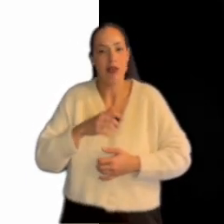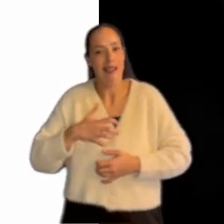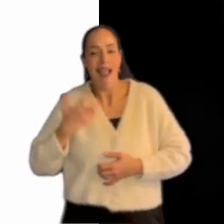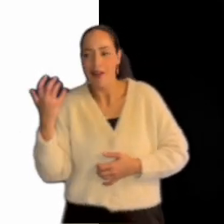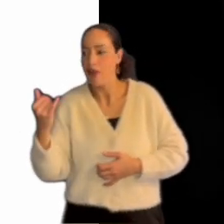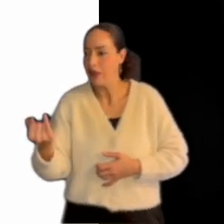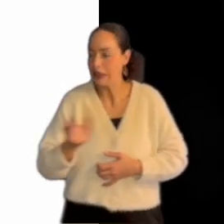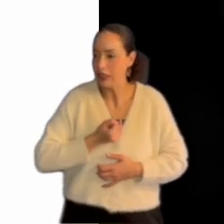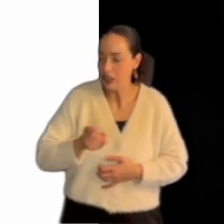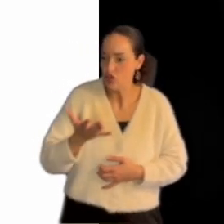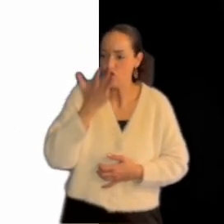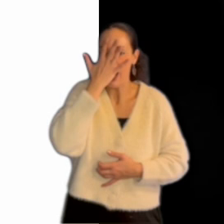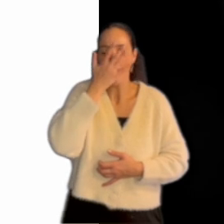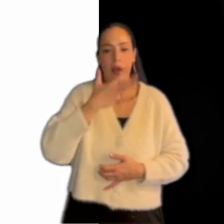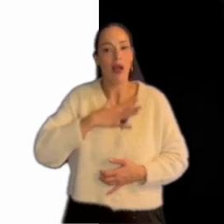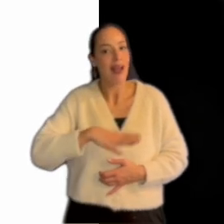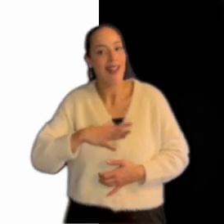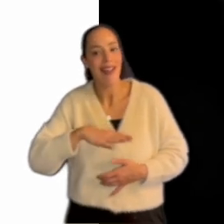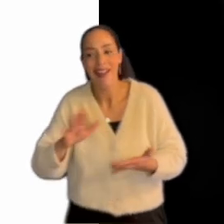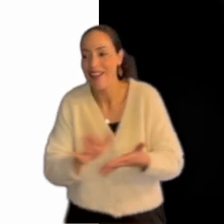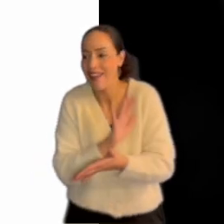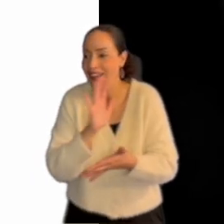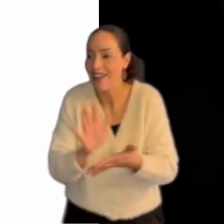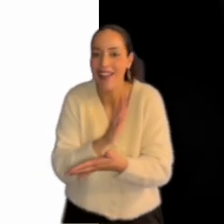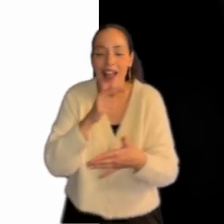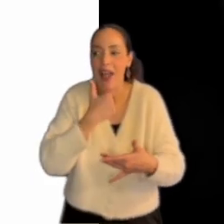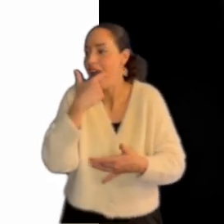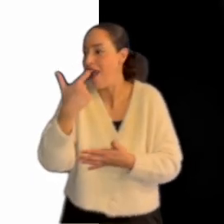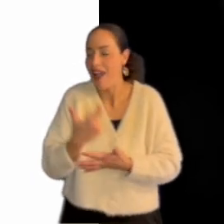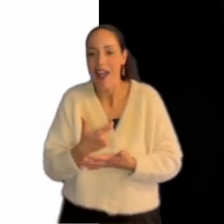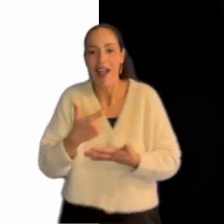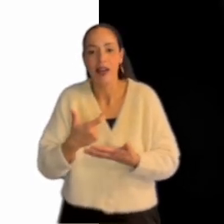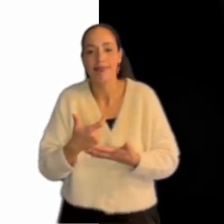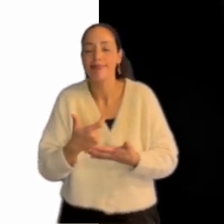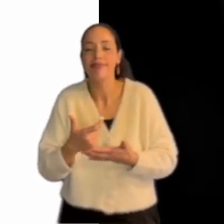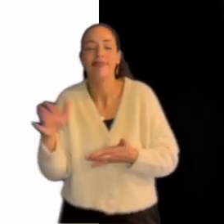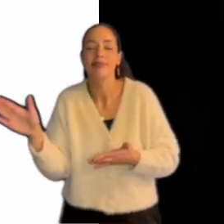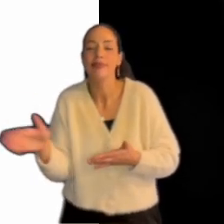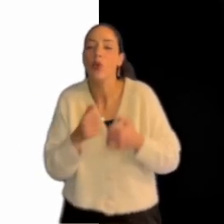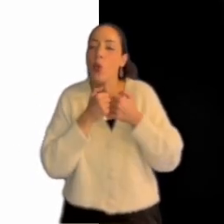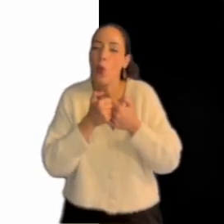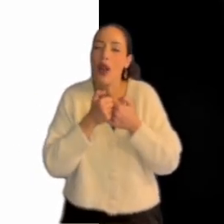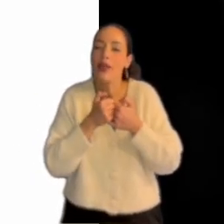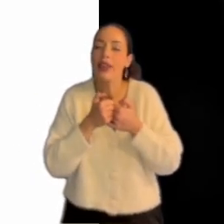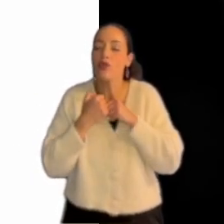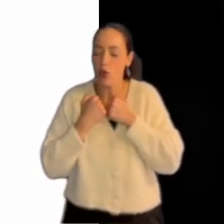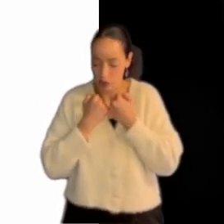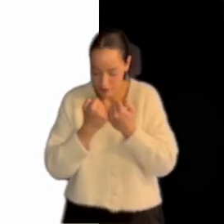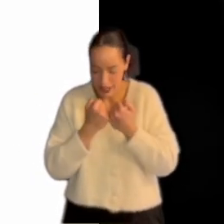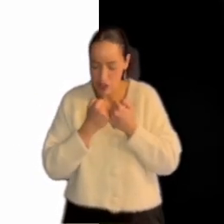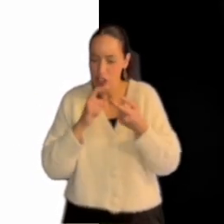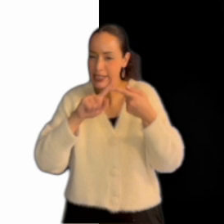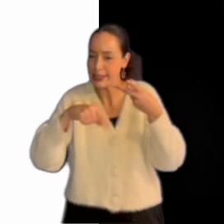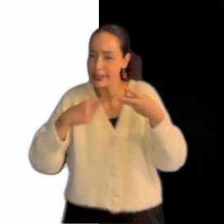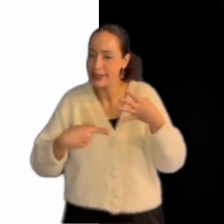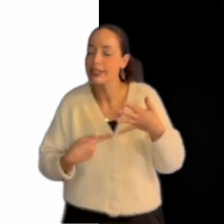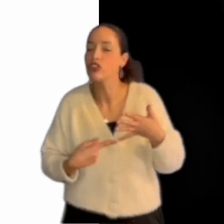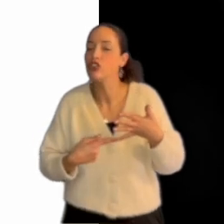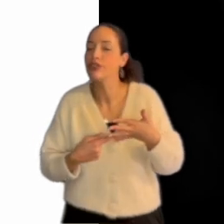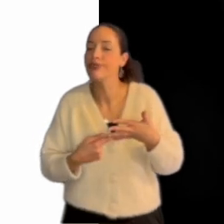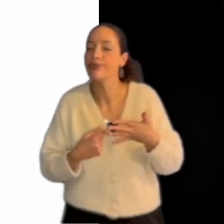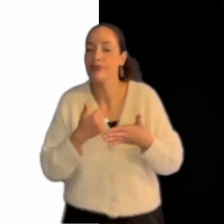are all worthy of reflection. All too often we focus on what hasn't gone well in our practice, rather than what's right with it